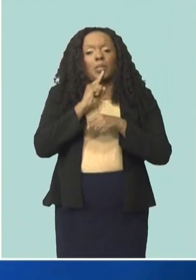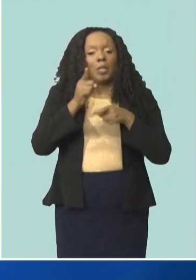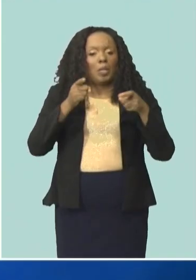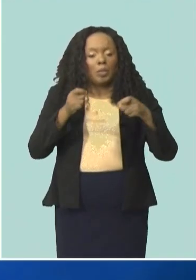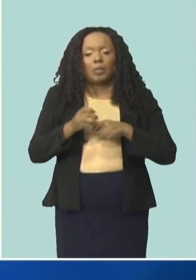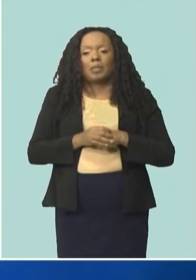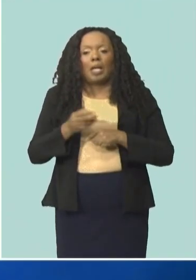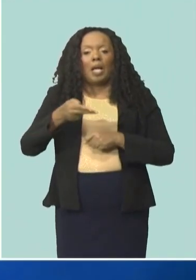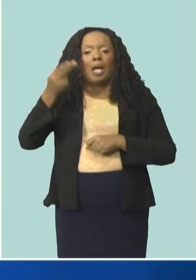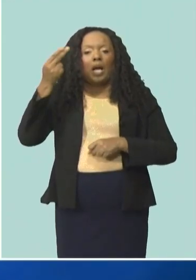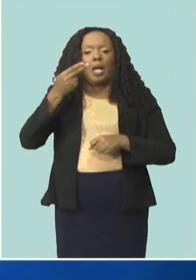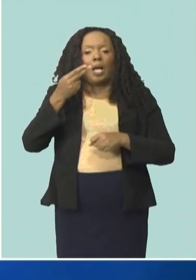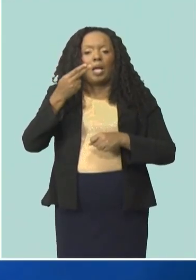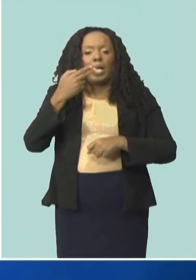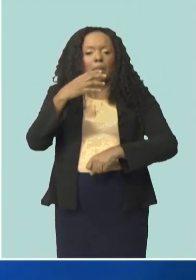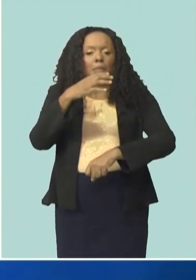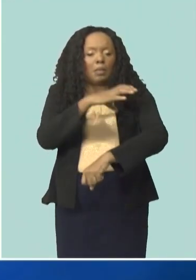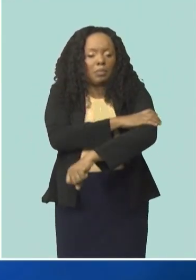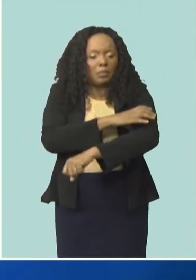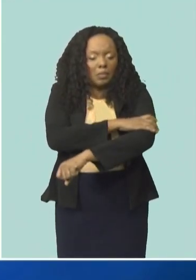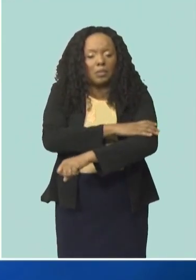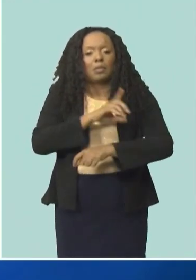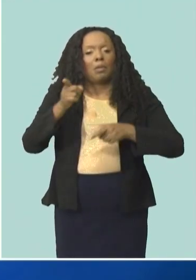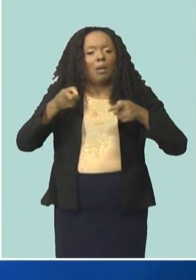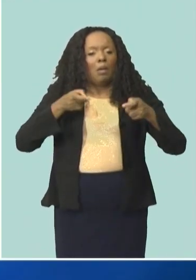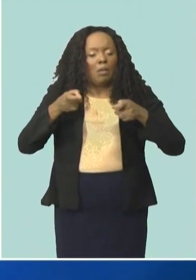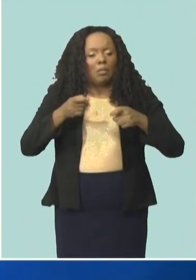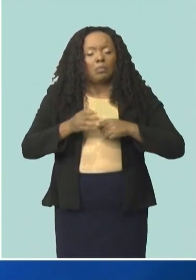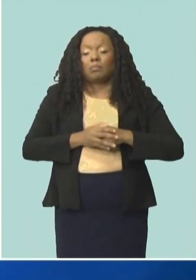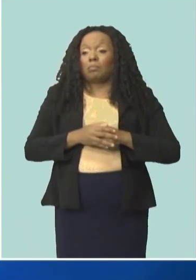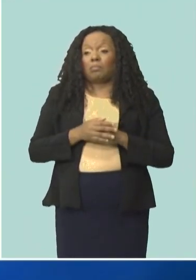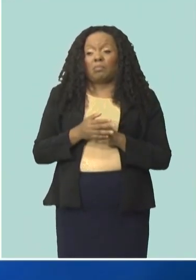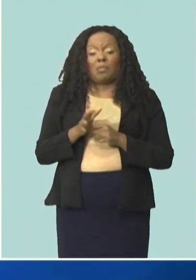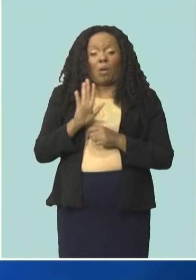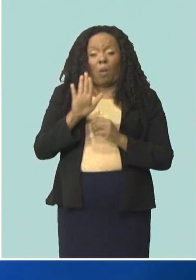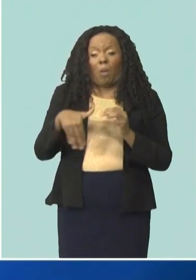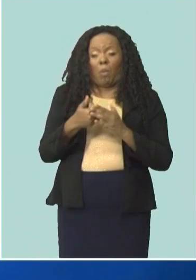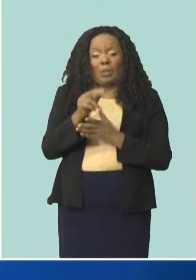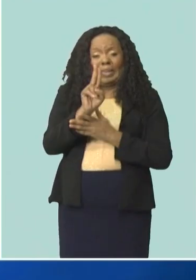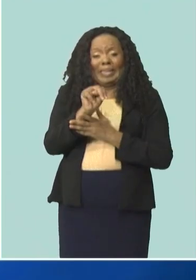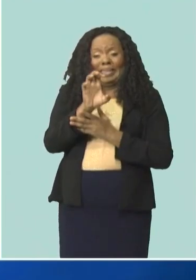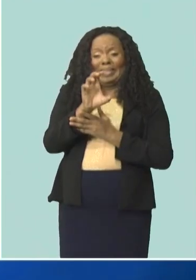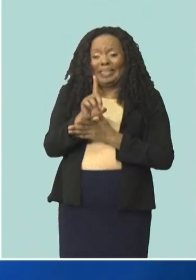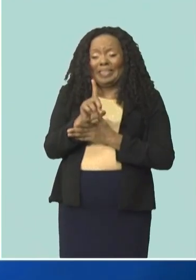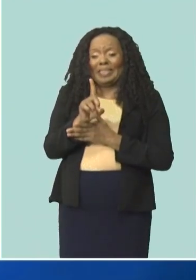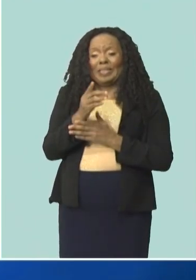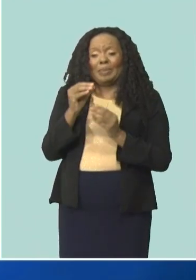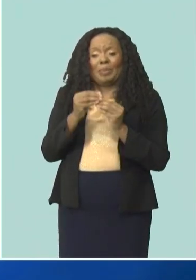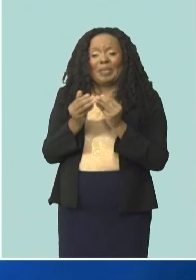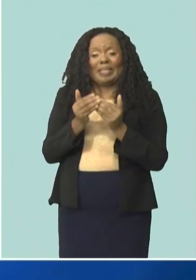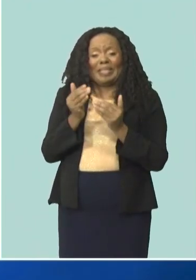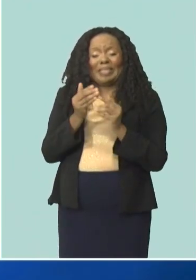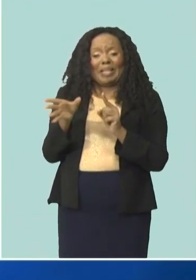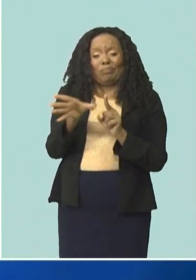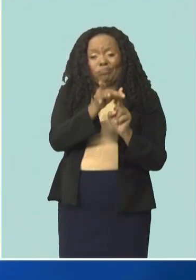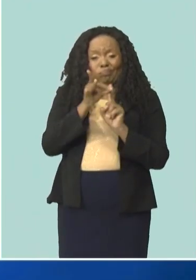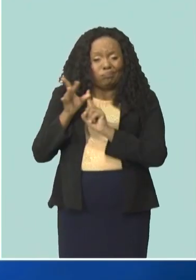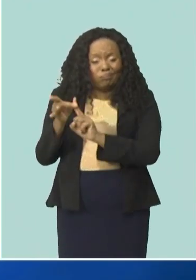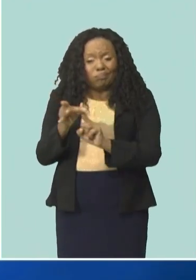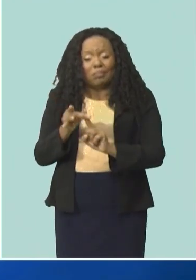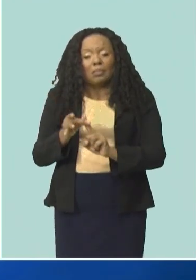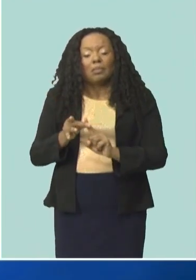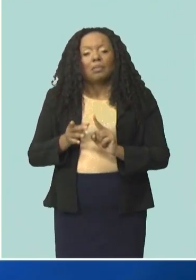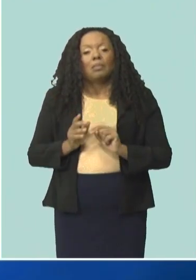sure your blood pressure is controlled, because as we know, those with comorbidities are more likely to have severe cases.